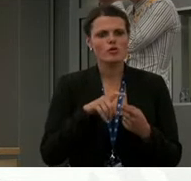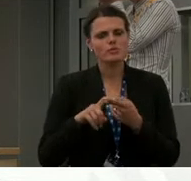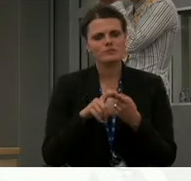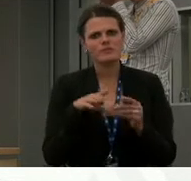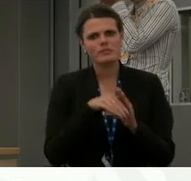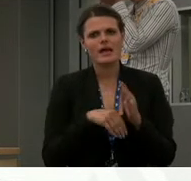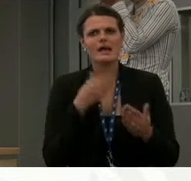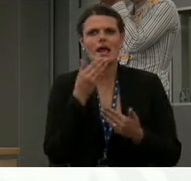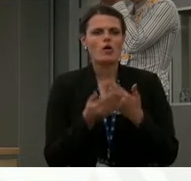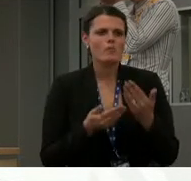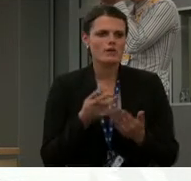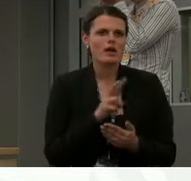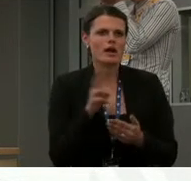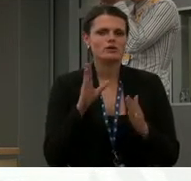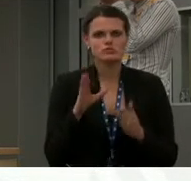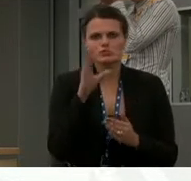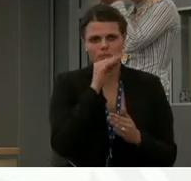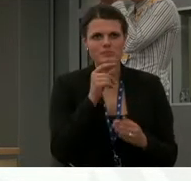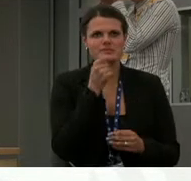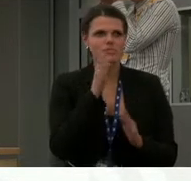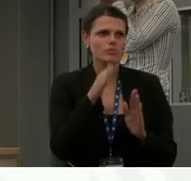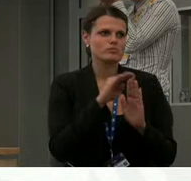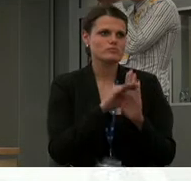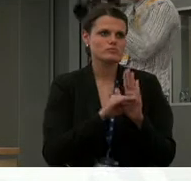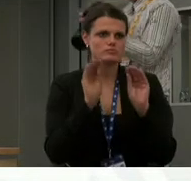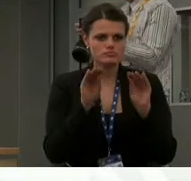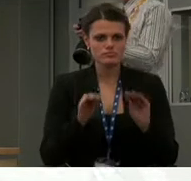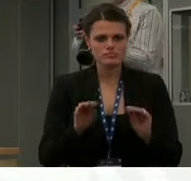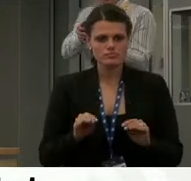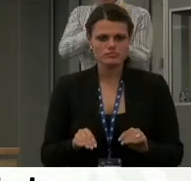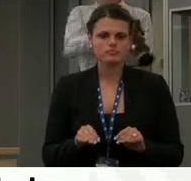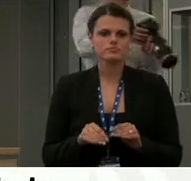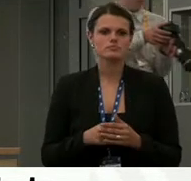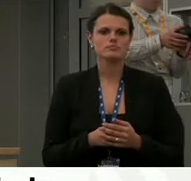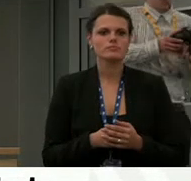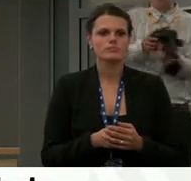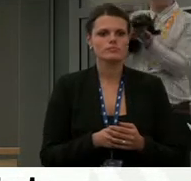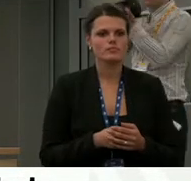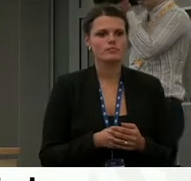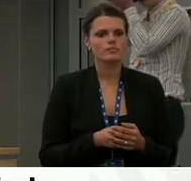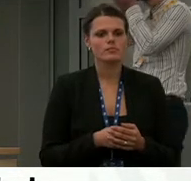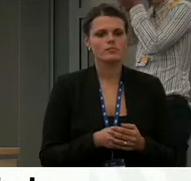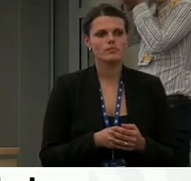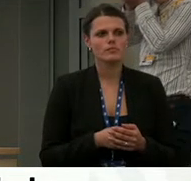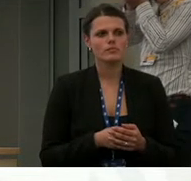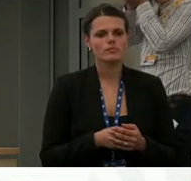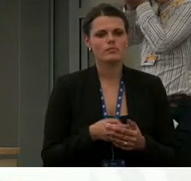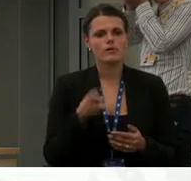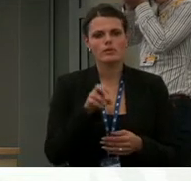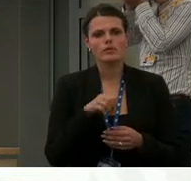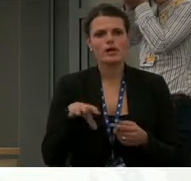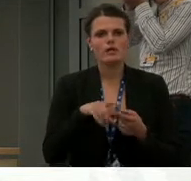concluding recommendations that will be available in September, for the review of the European Disability Strategy that goes